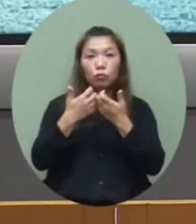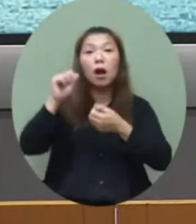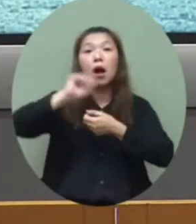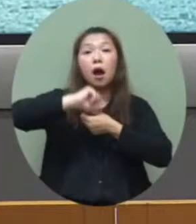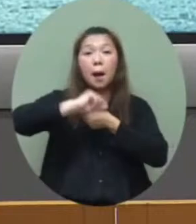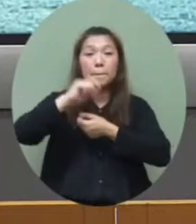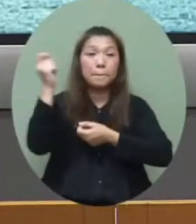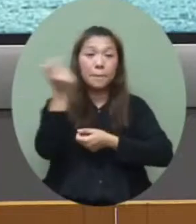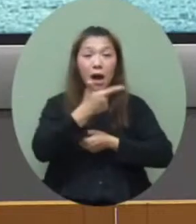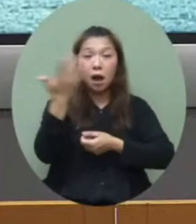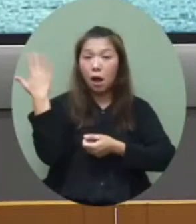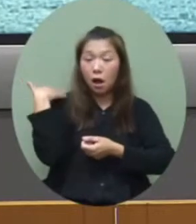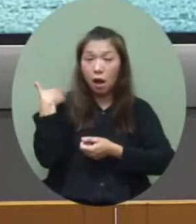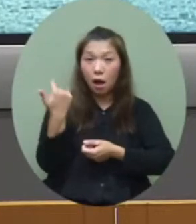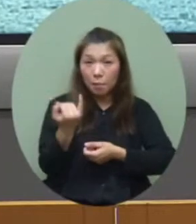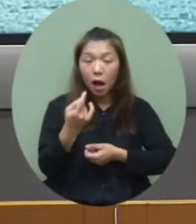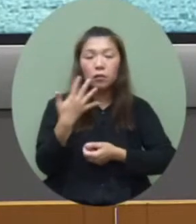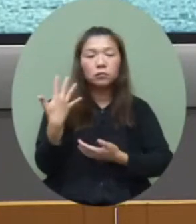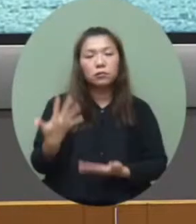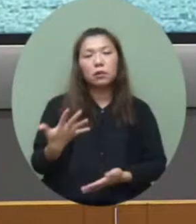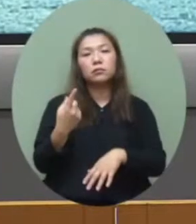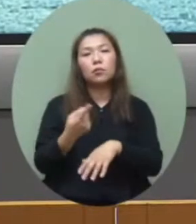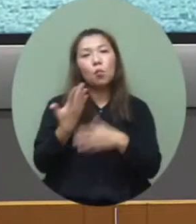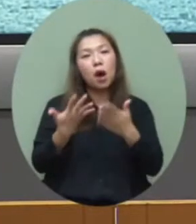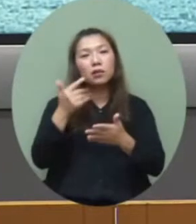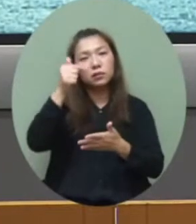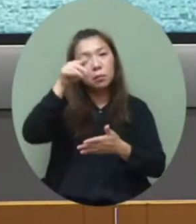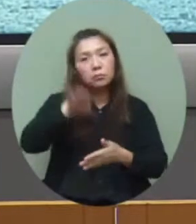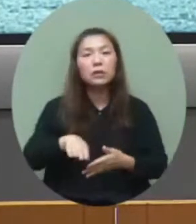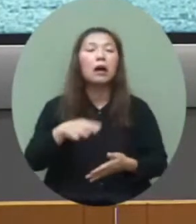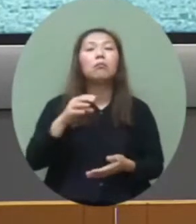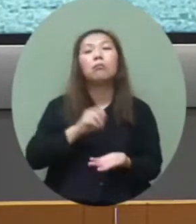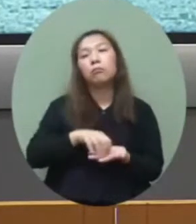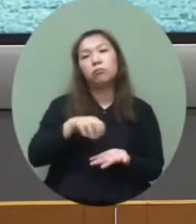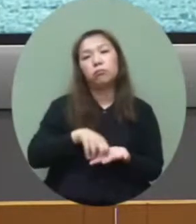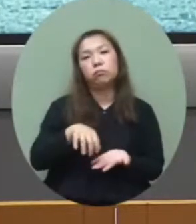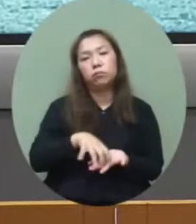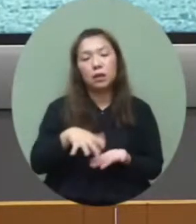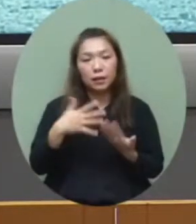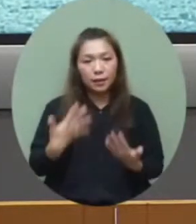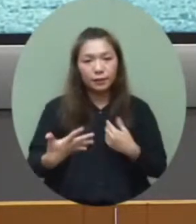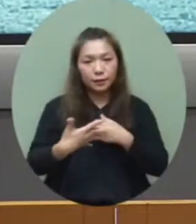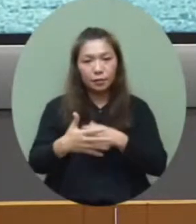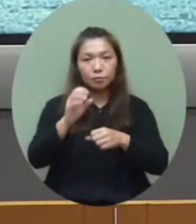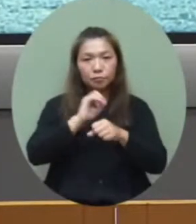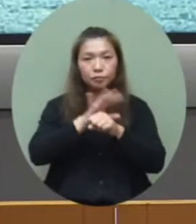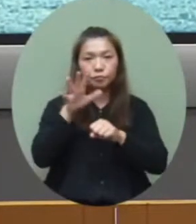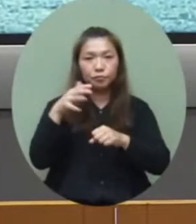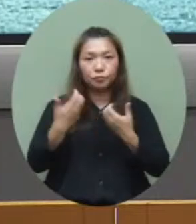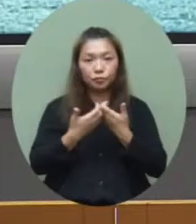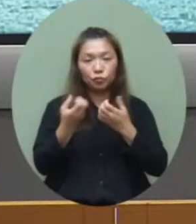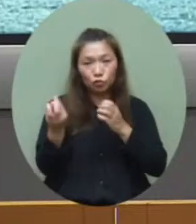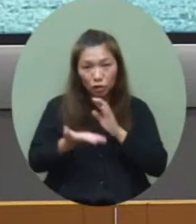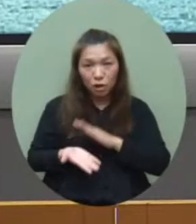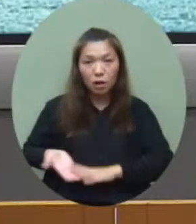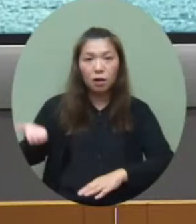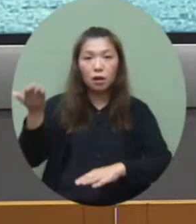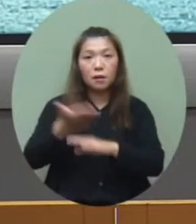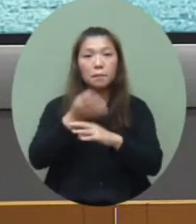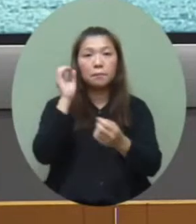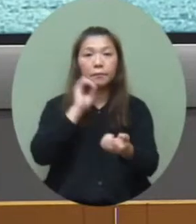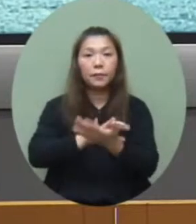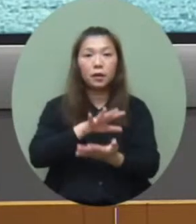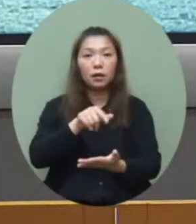for those reinfected cases during the fifth wave. So there are only a couple of cases, and many of